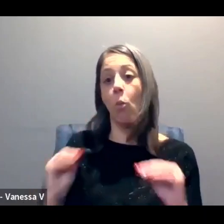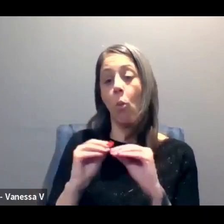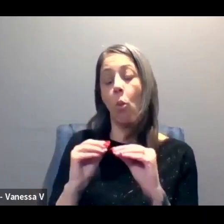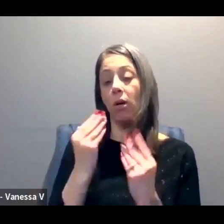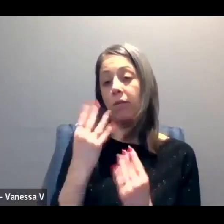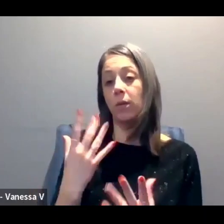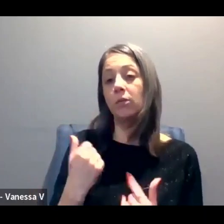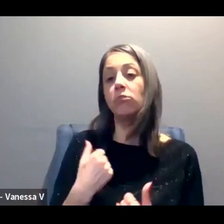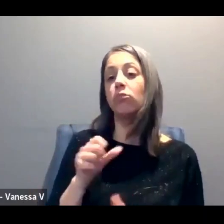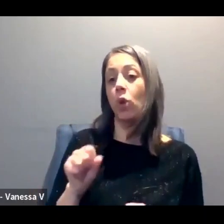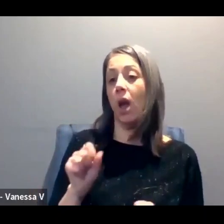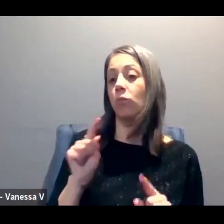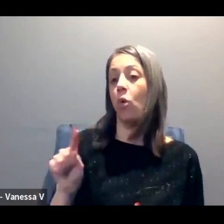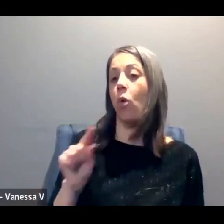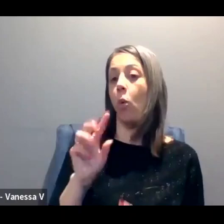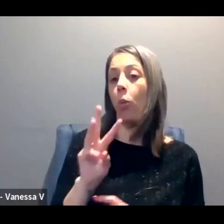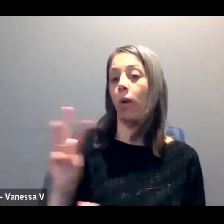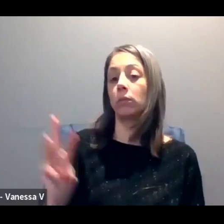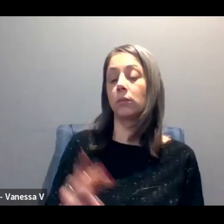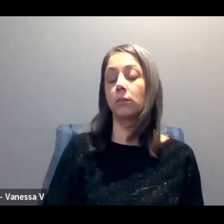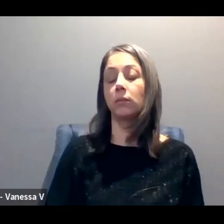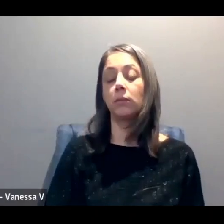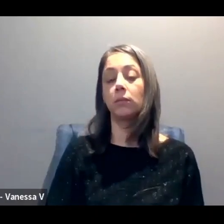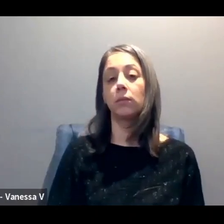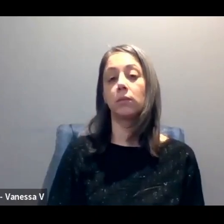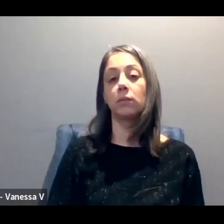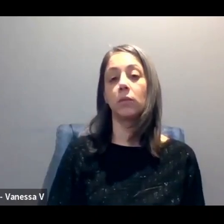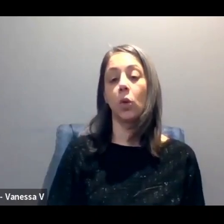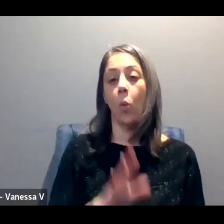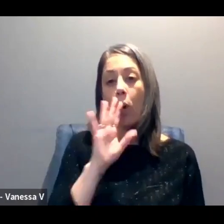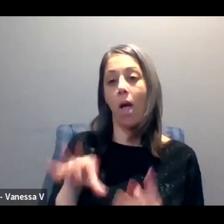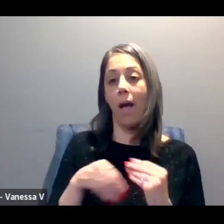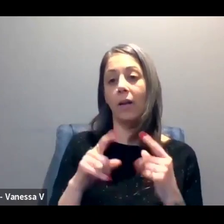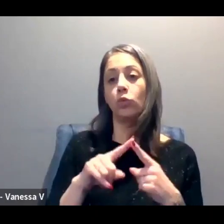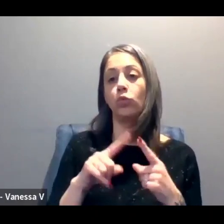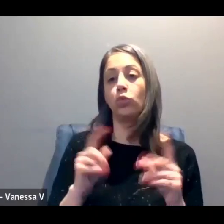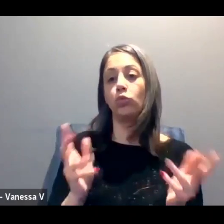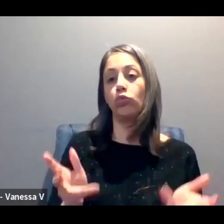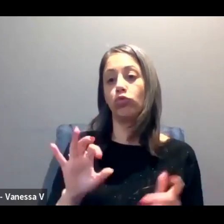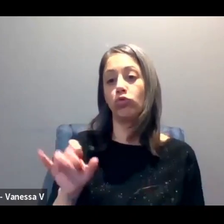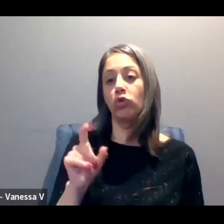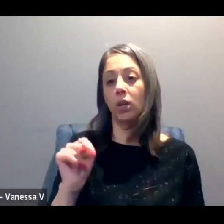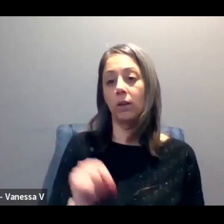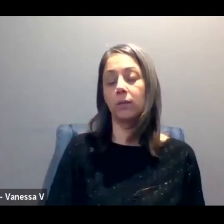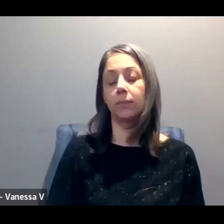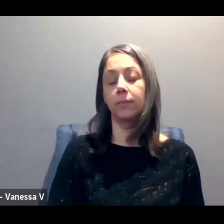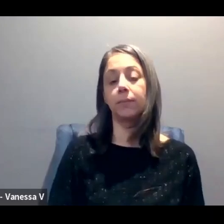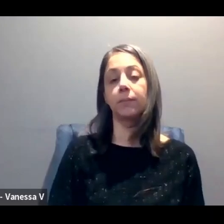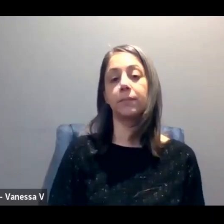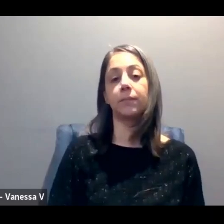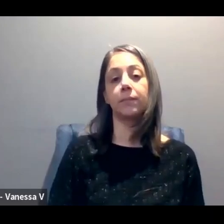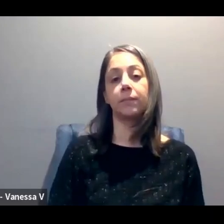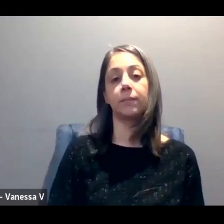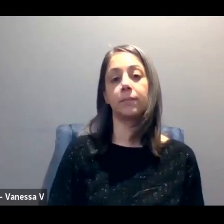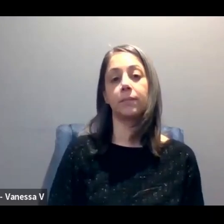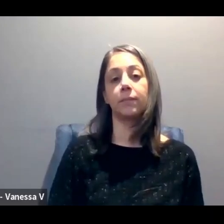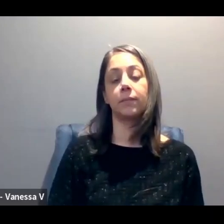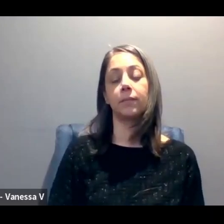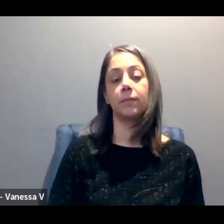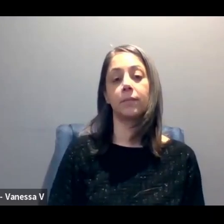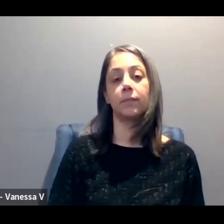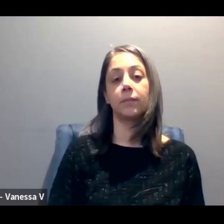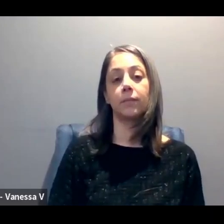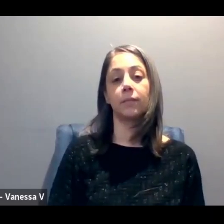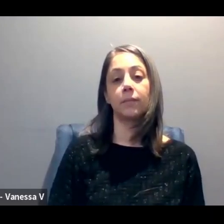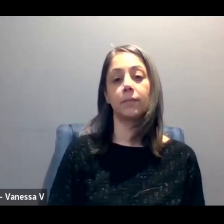about the aging population and how things are changing and what we need to do or look at to be able to respond